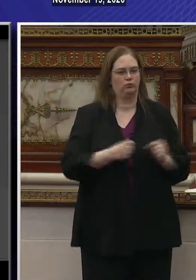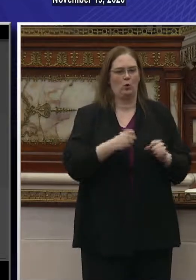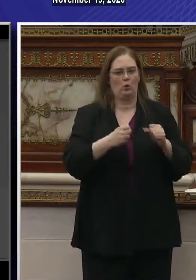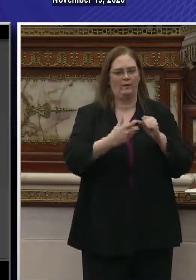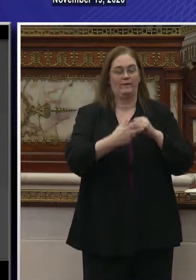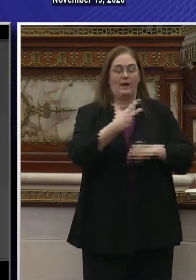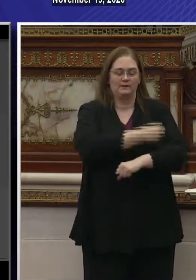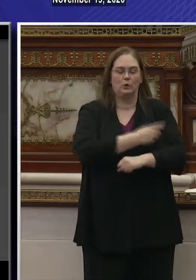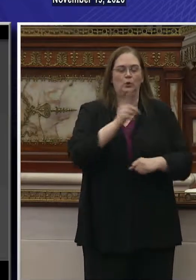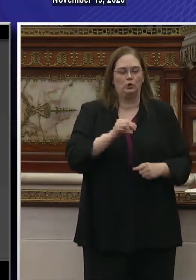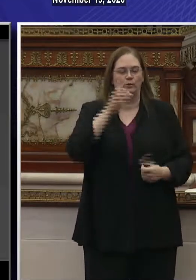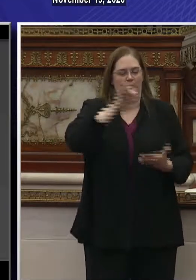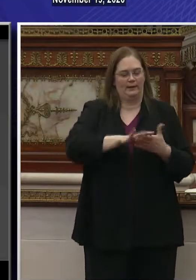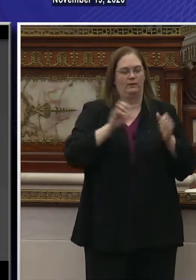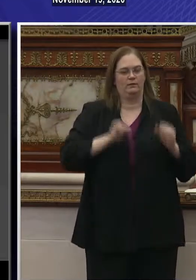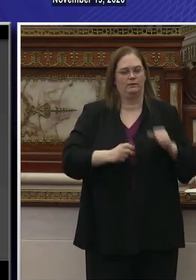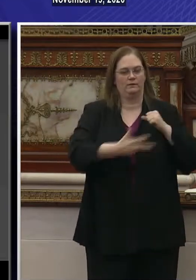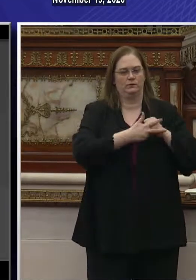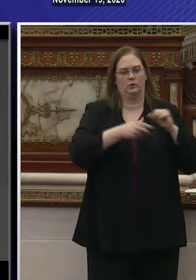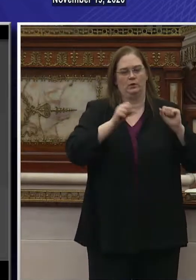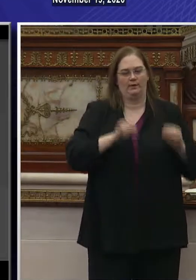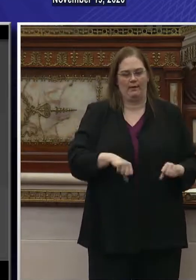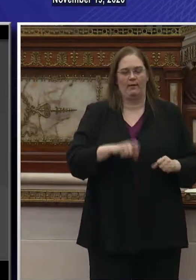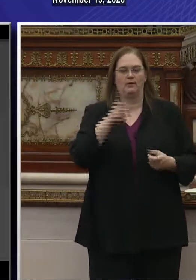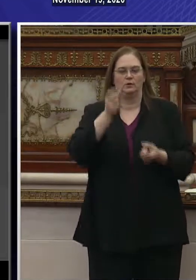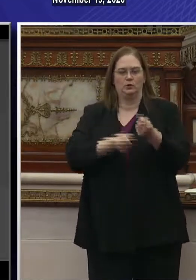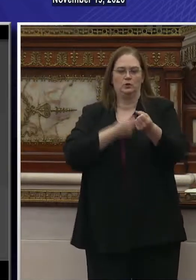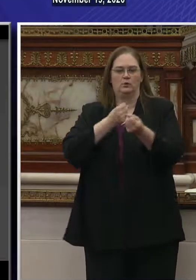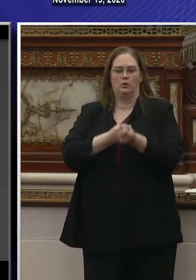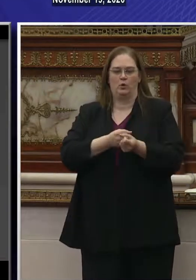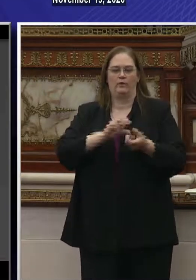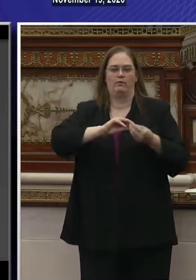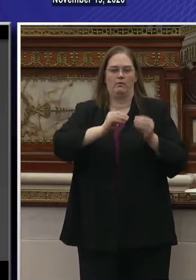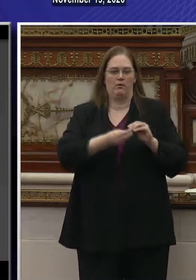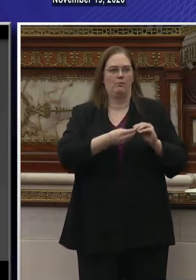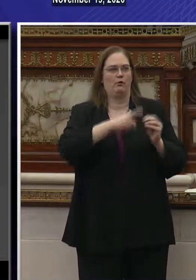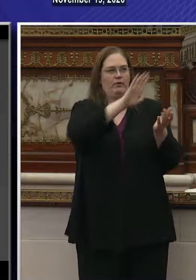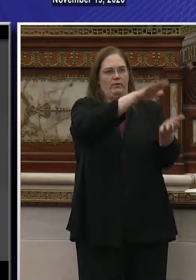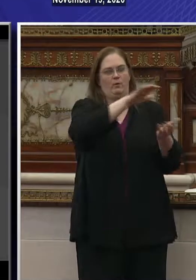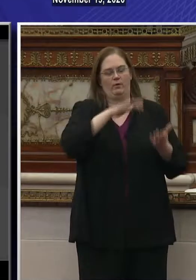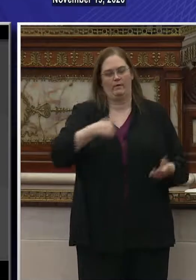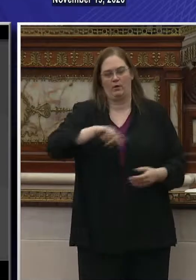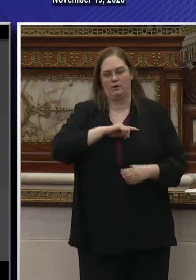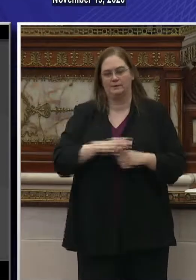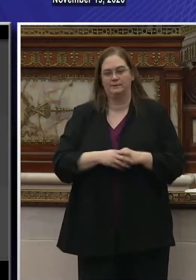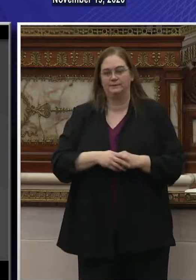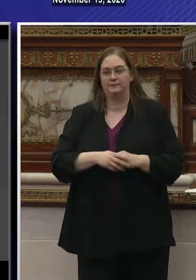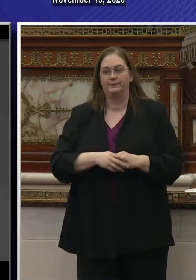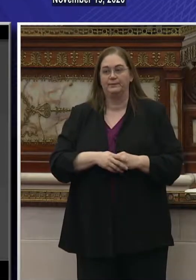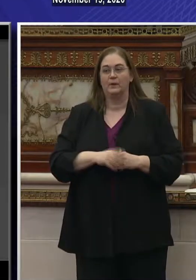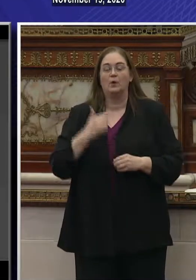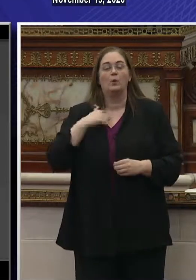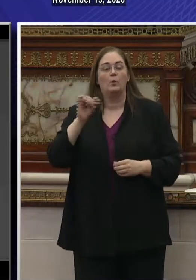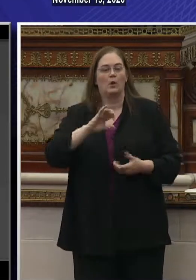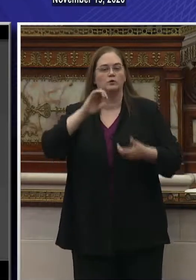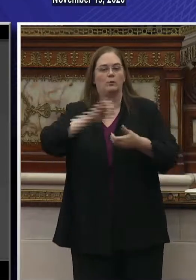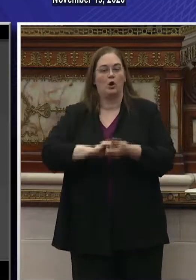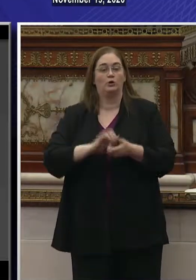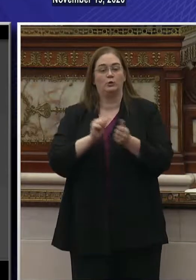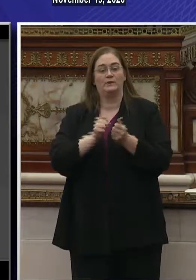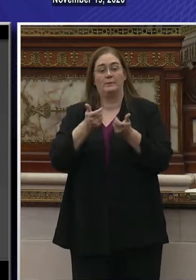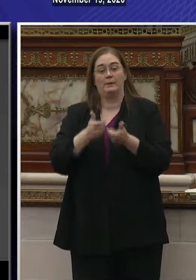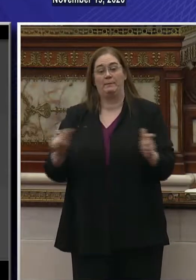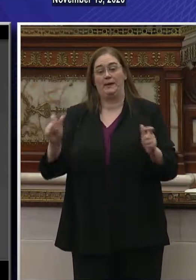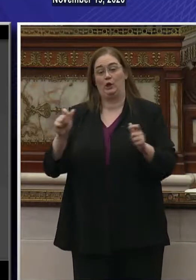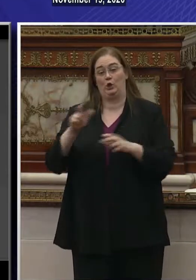we're going to have capacity to support the amount of vaccine that we're going to get. We will be partnering with some of the big